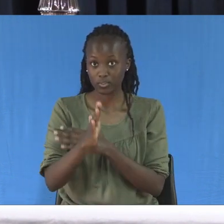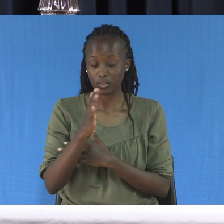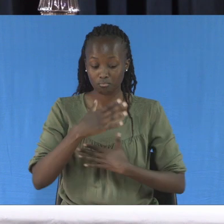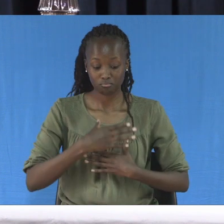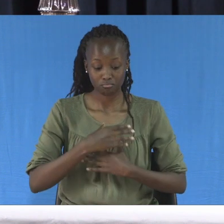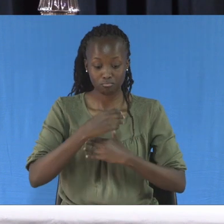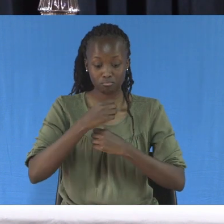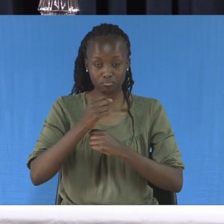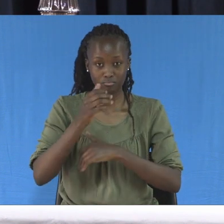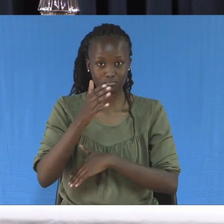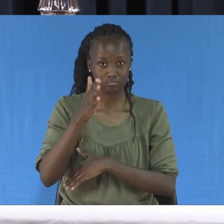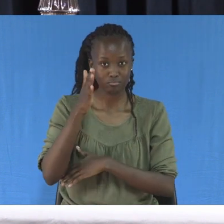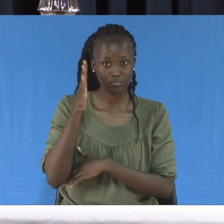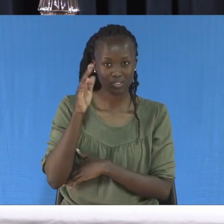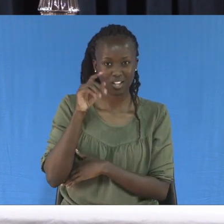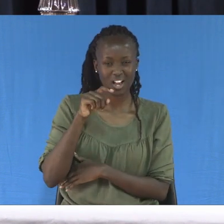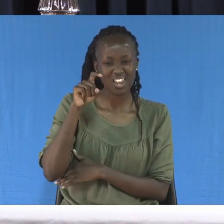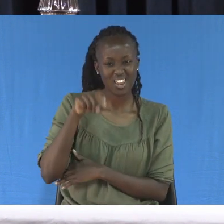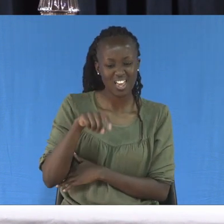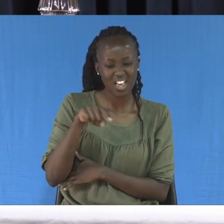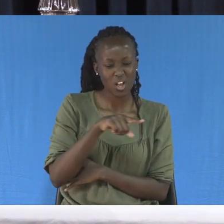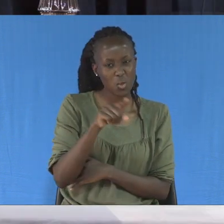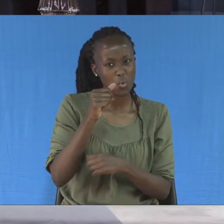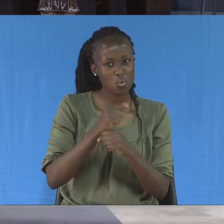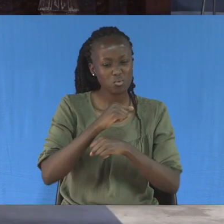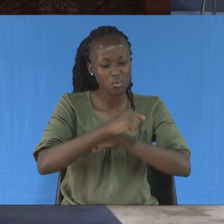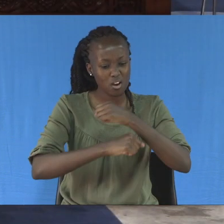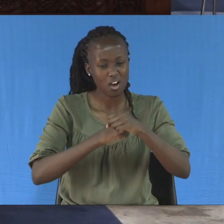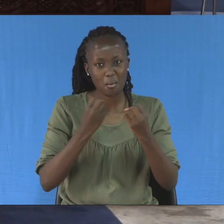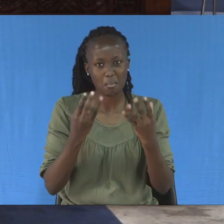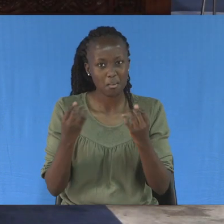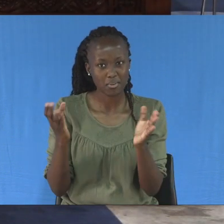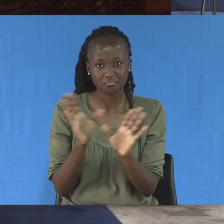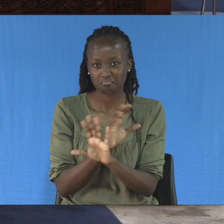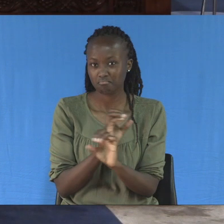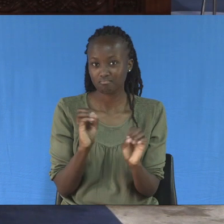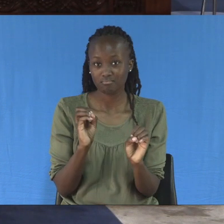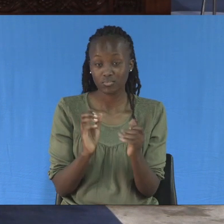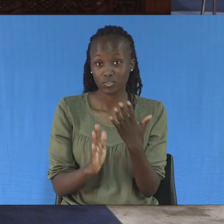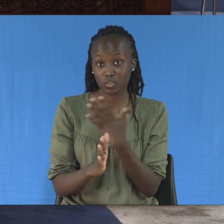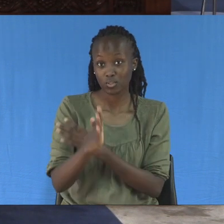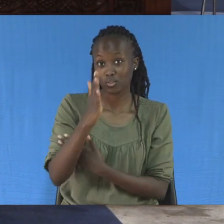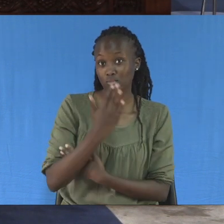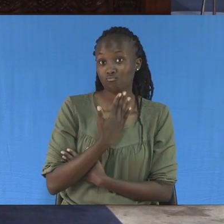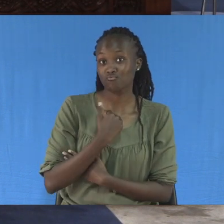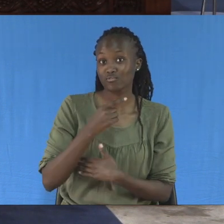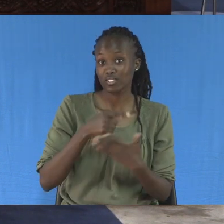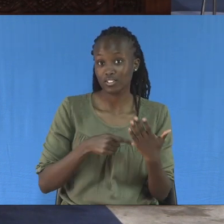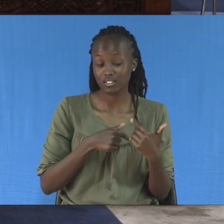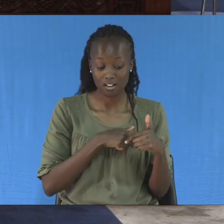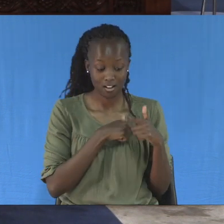Him, does not require all these things. God requires broken,